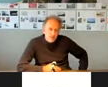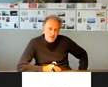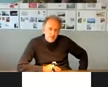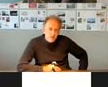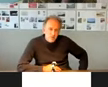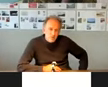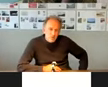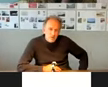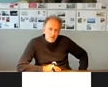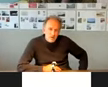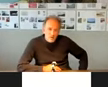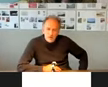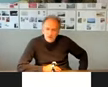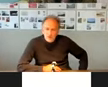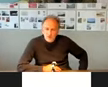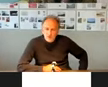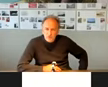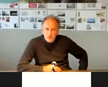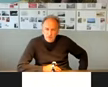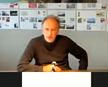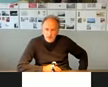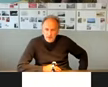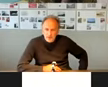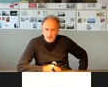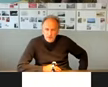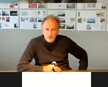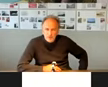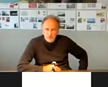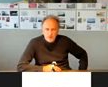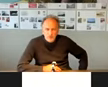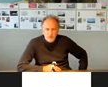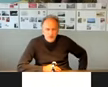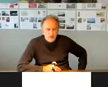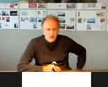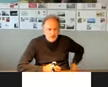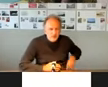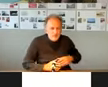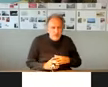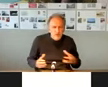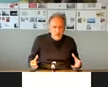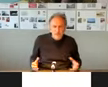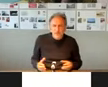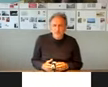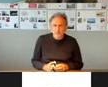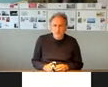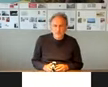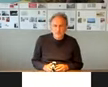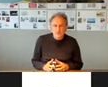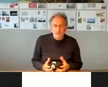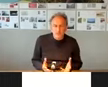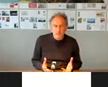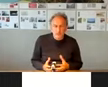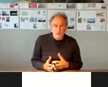the parents drop off the kids in the morning and then pick them up in the late afternoon after work. So